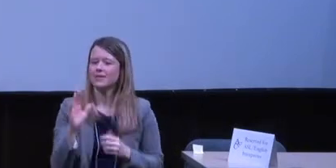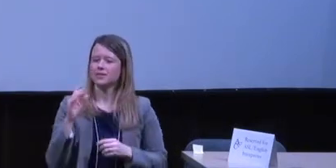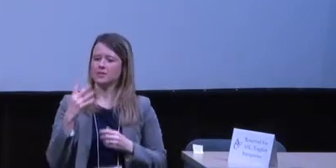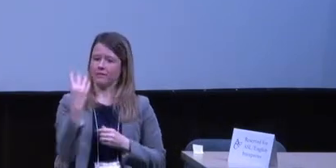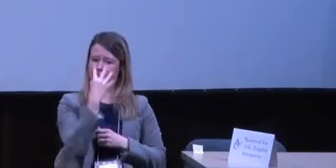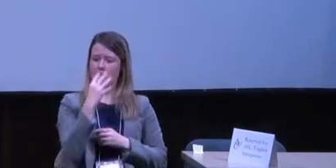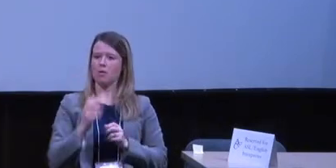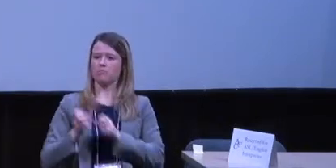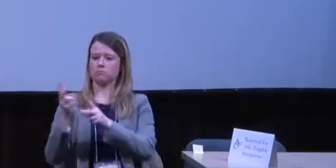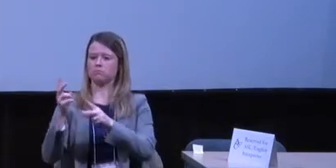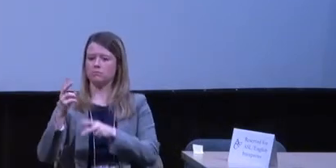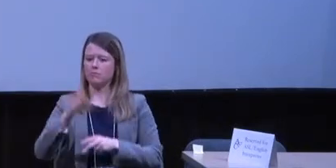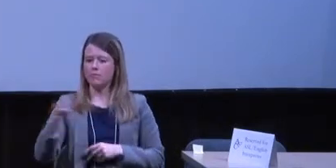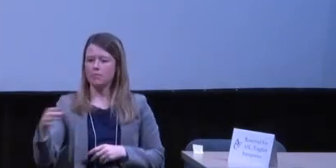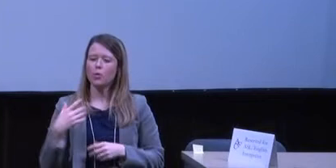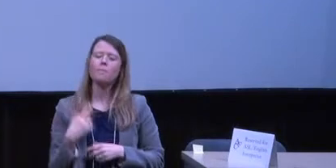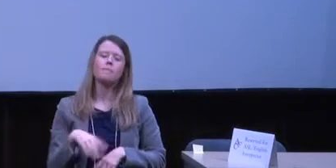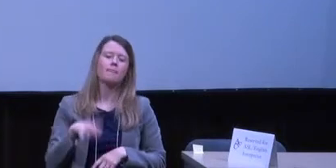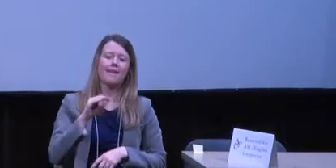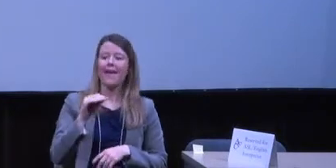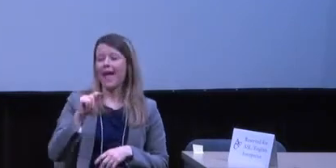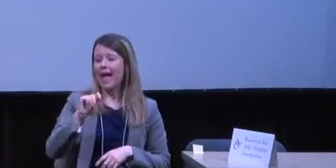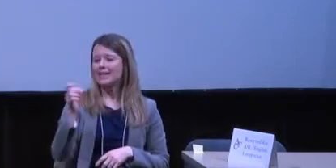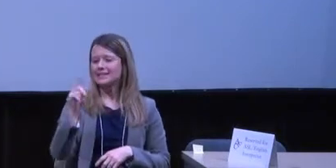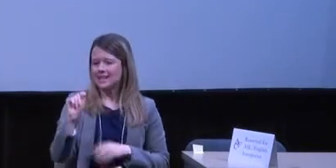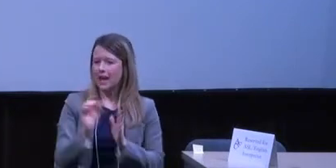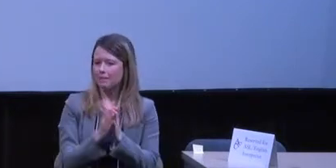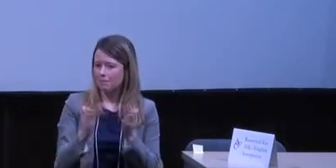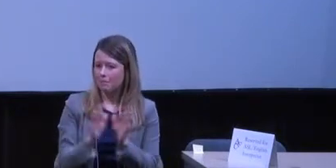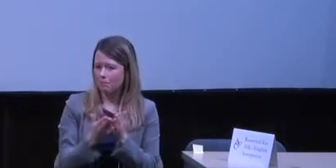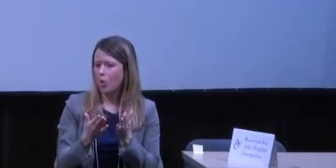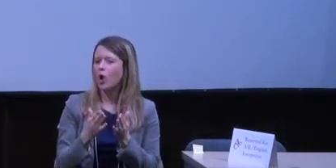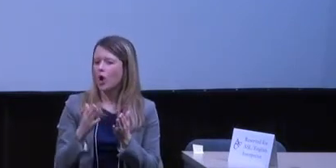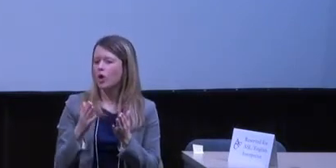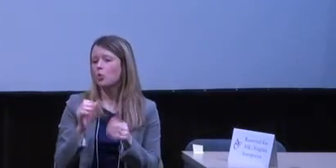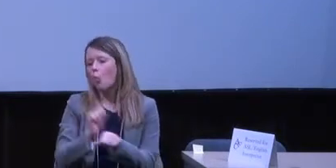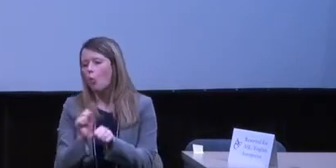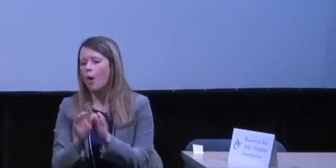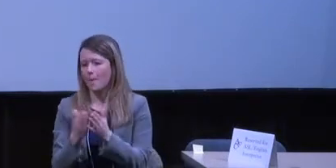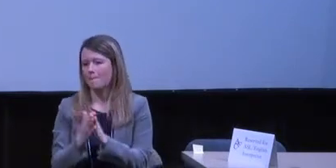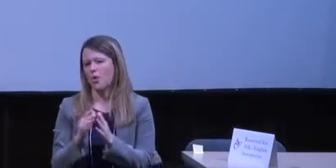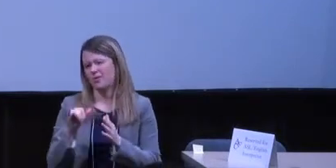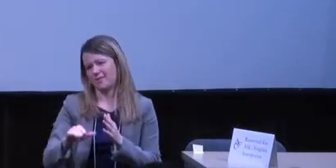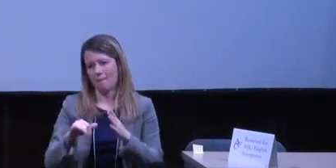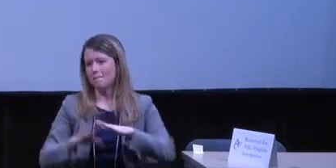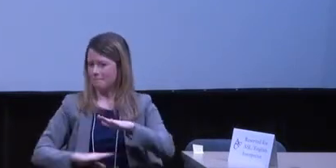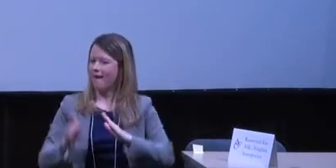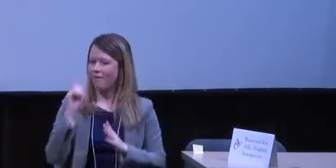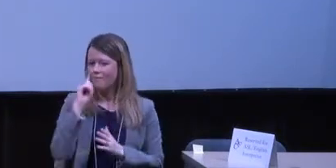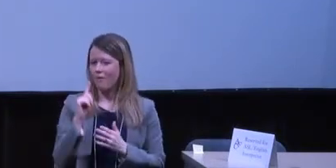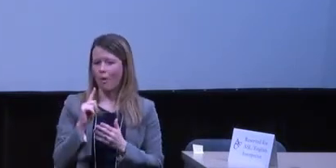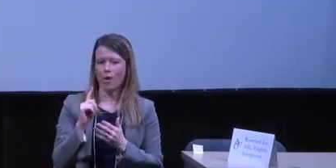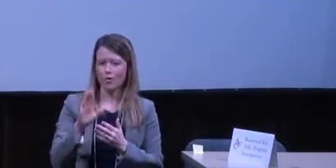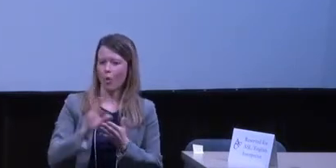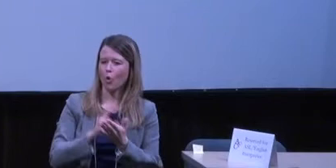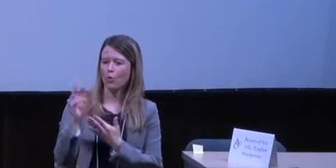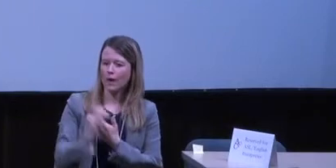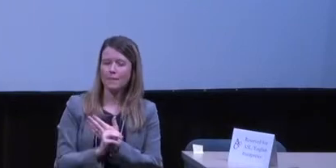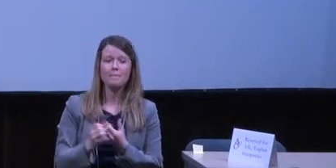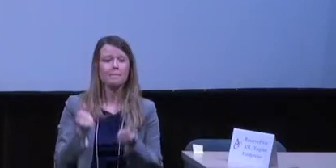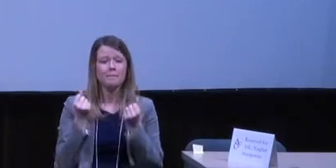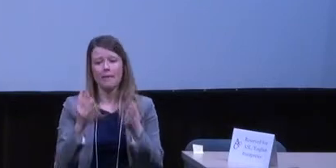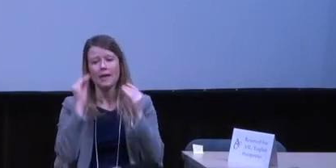with textbooks, right? That's like the basis of our curriculum, or workbooks as well. I see a lot of professors